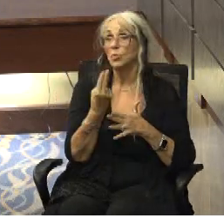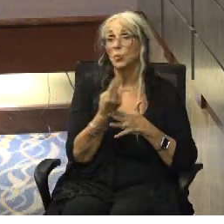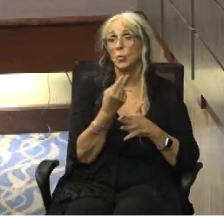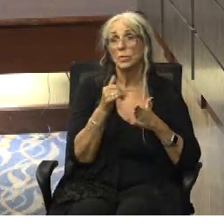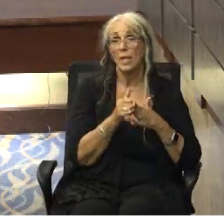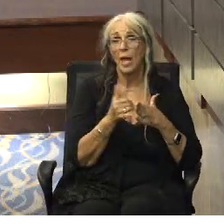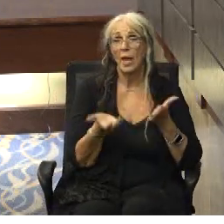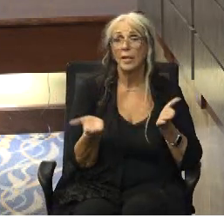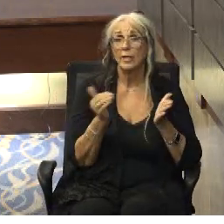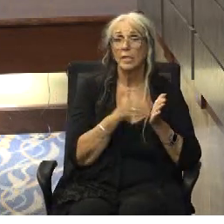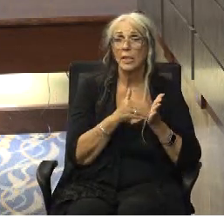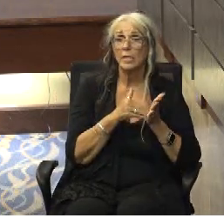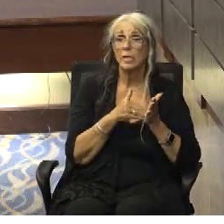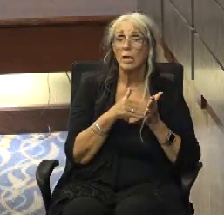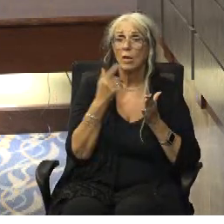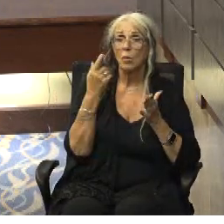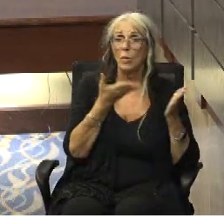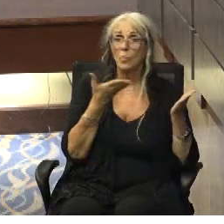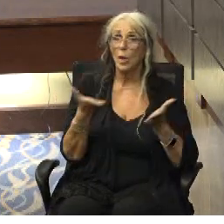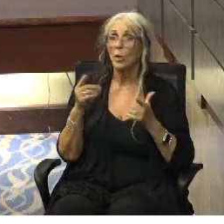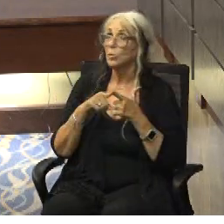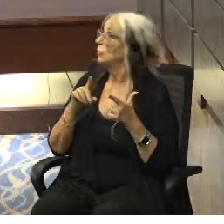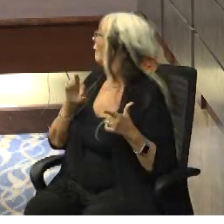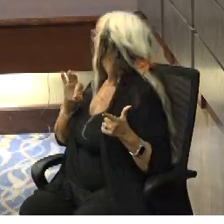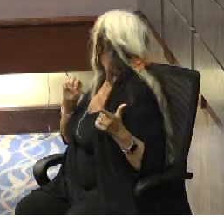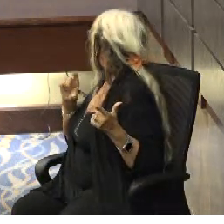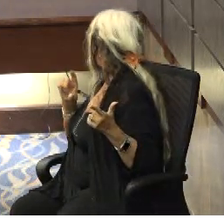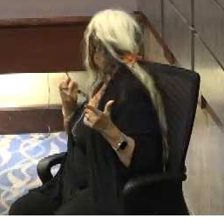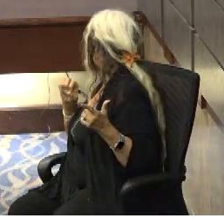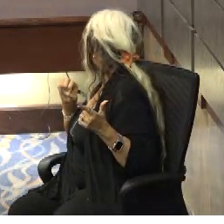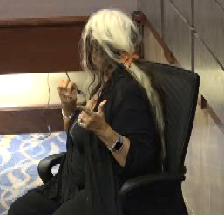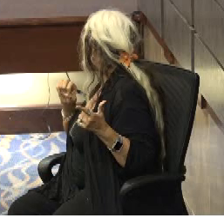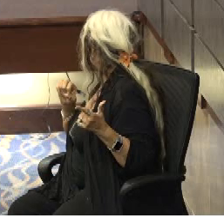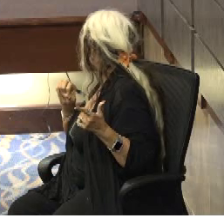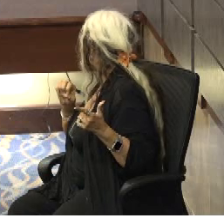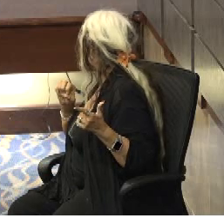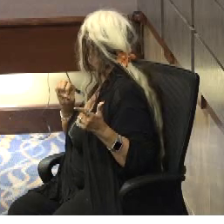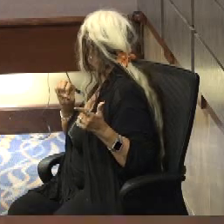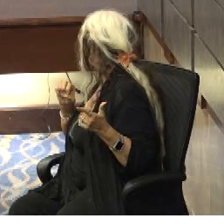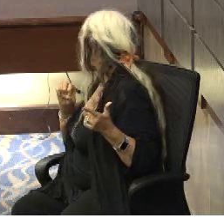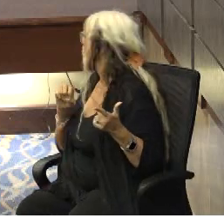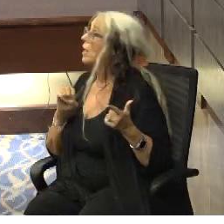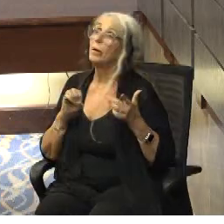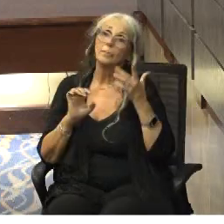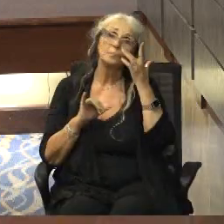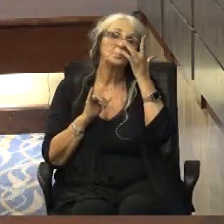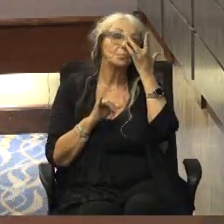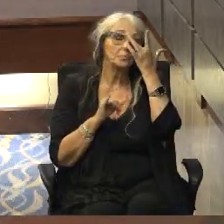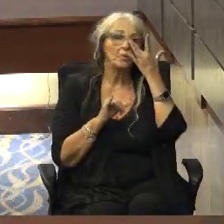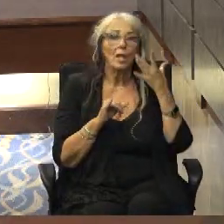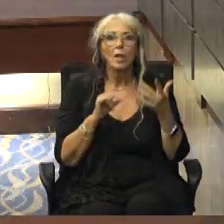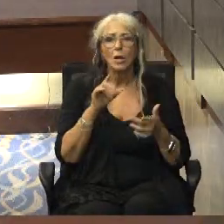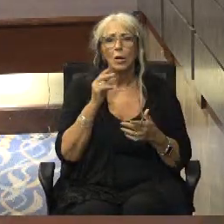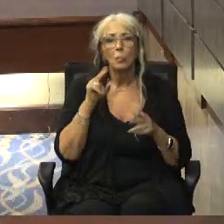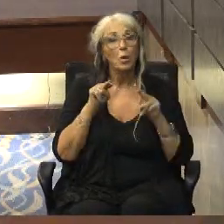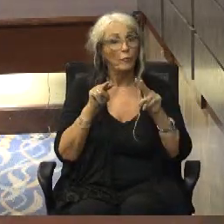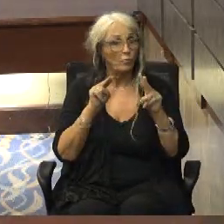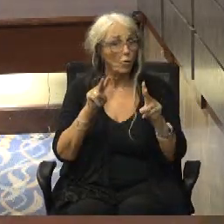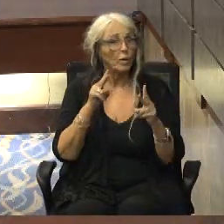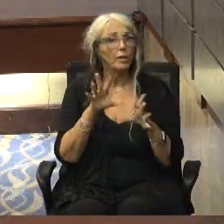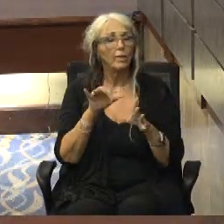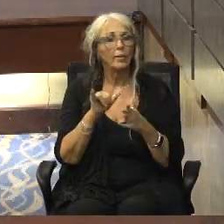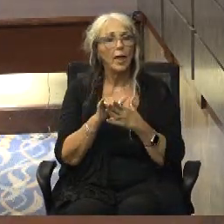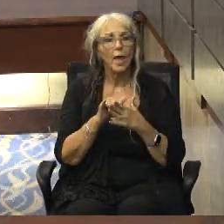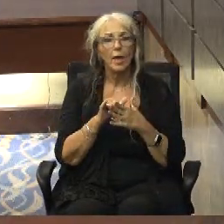again, bringing them, into this fold and so making sure that they're a part of this. That's great. Well, we look forward to that. I think that's important to